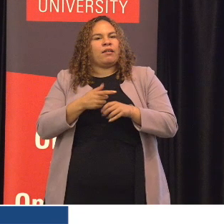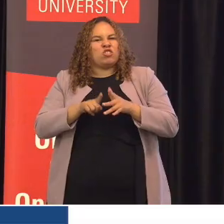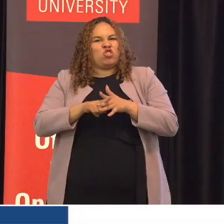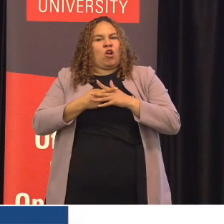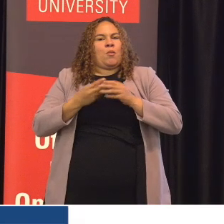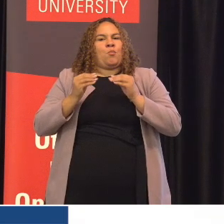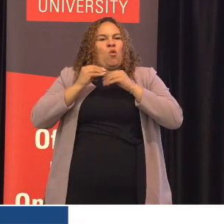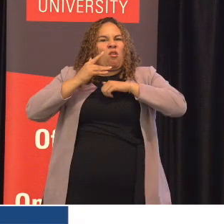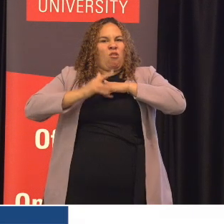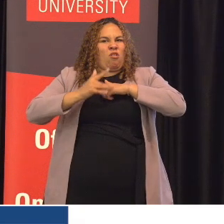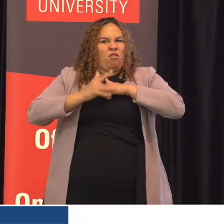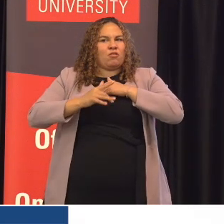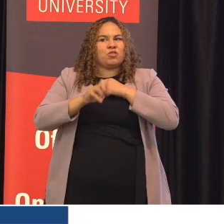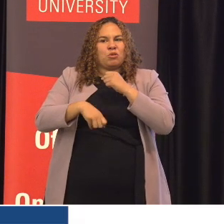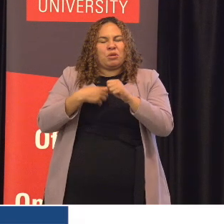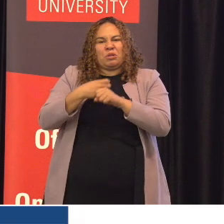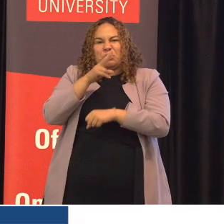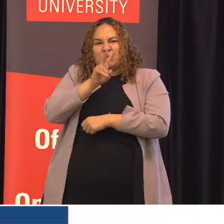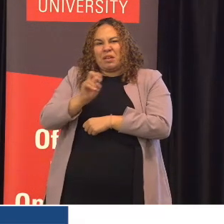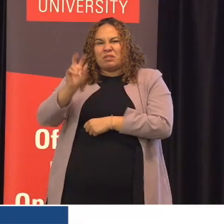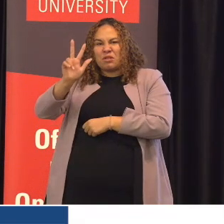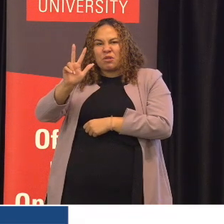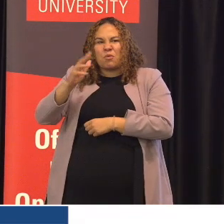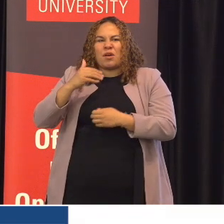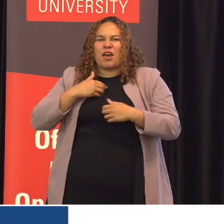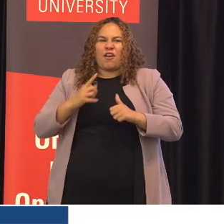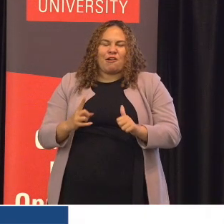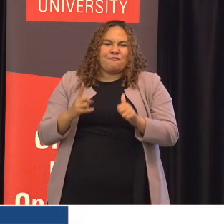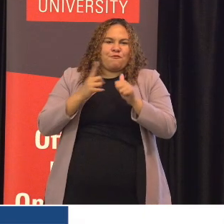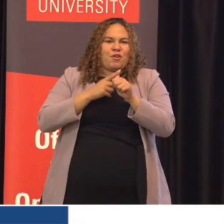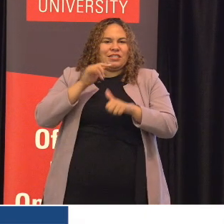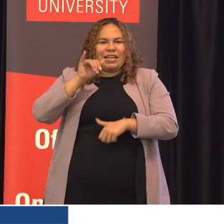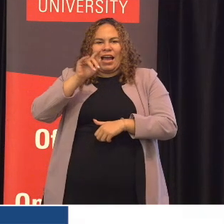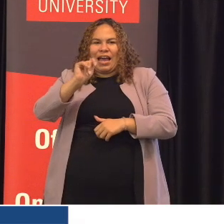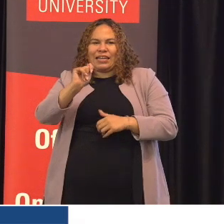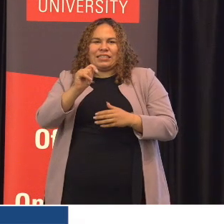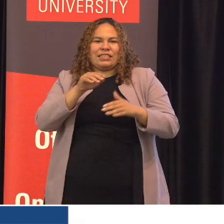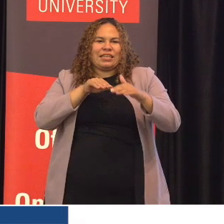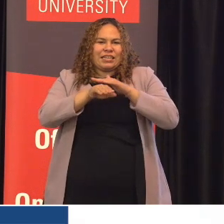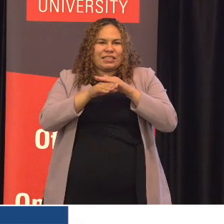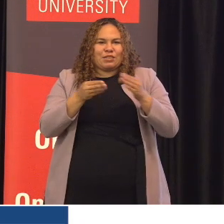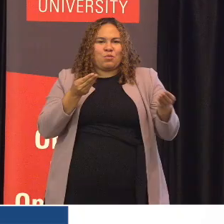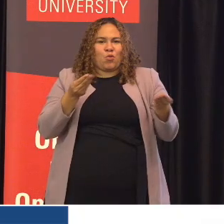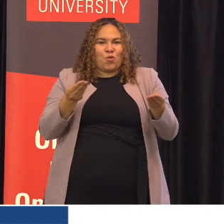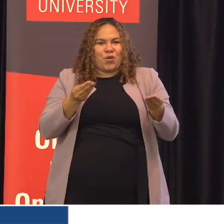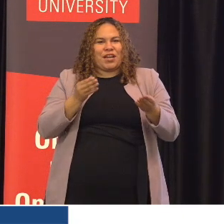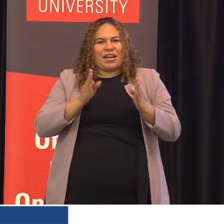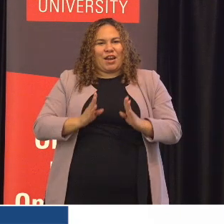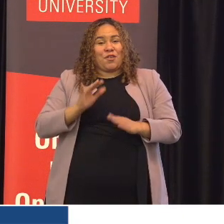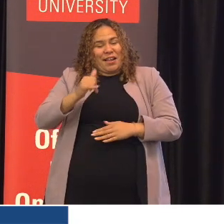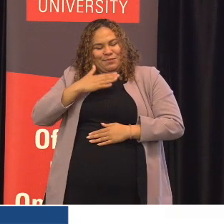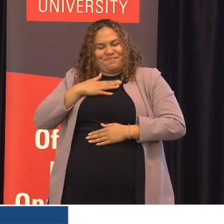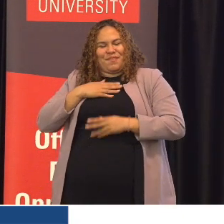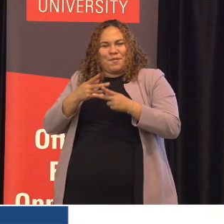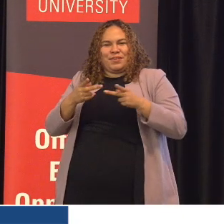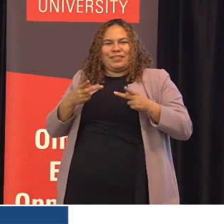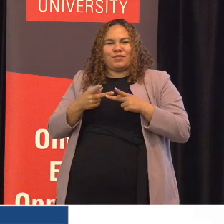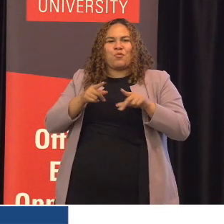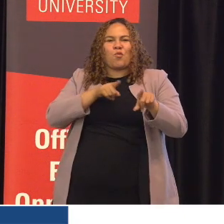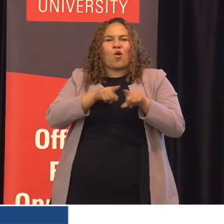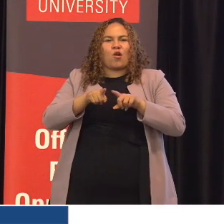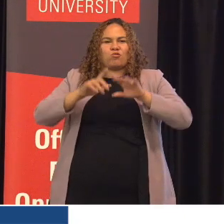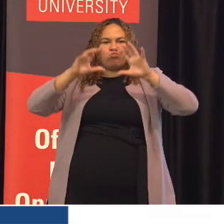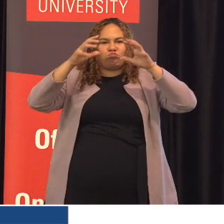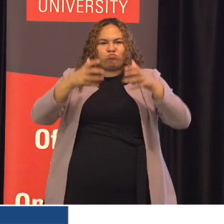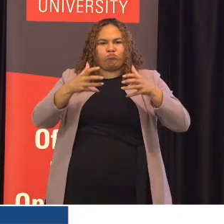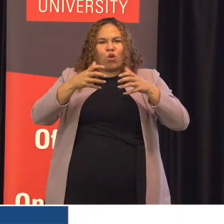In 2003, we hired the first IT accessibility coordinator, which is my position, and we formed a work group.